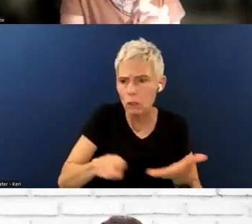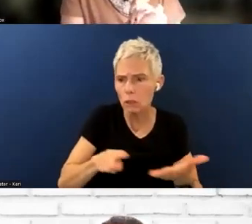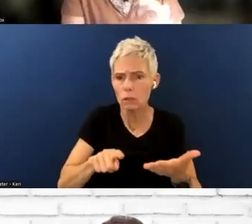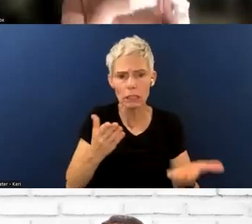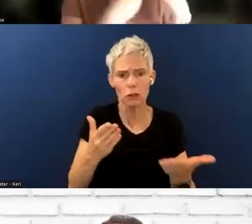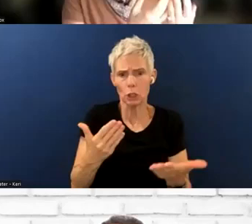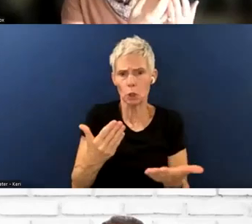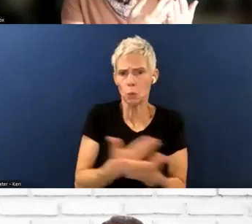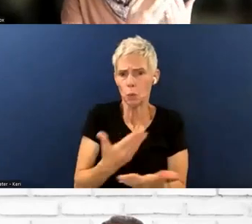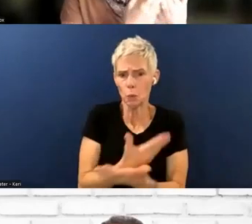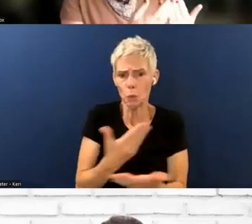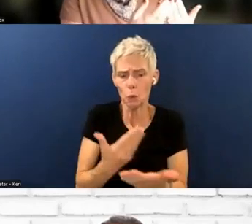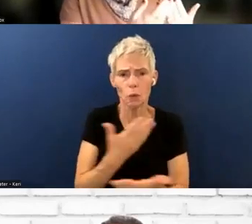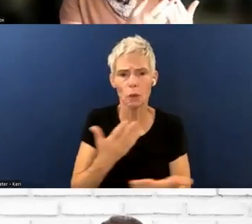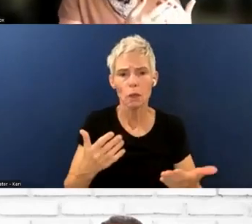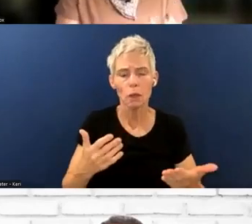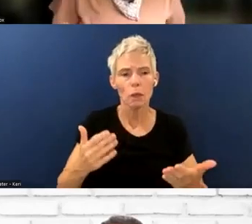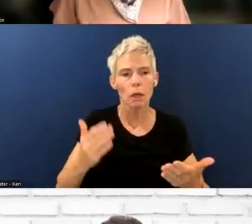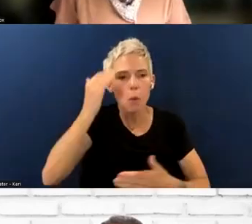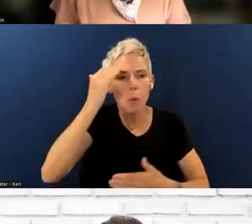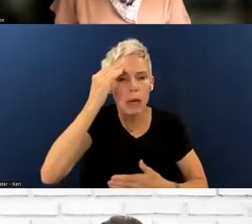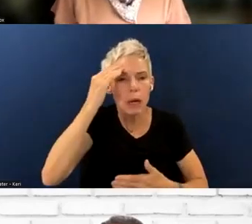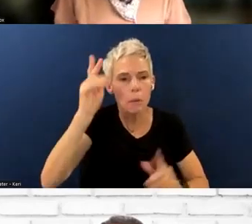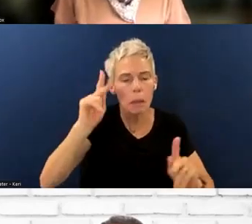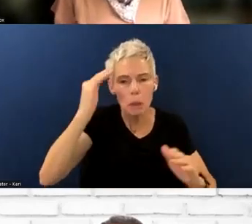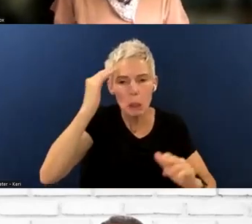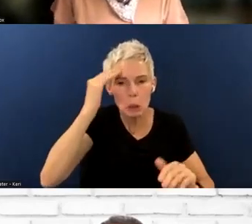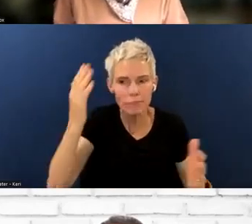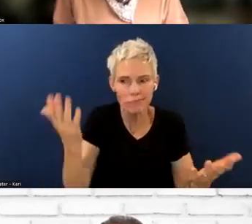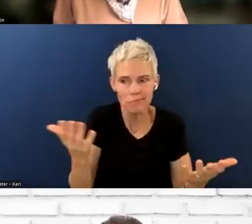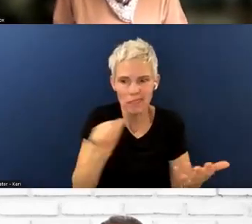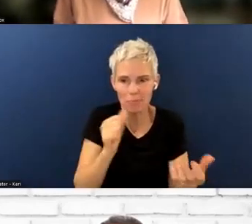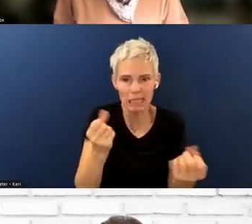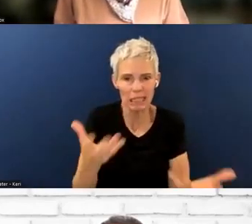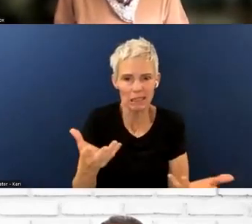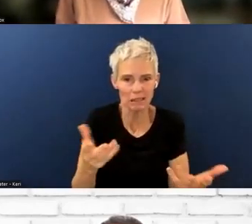new. Awareness initially was low. But I think